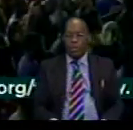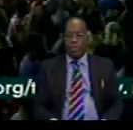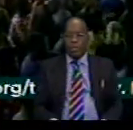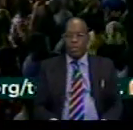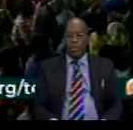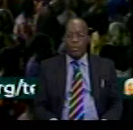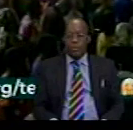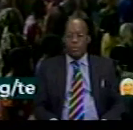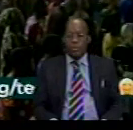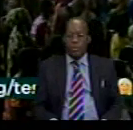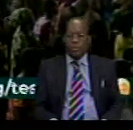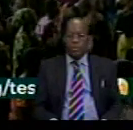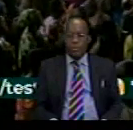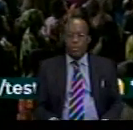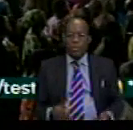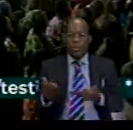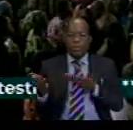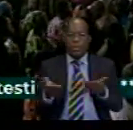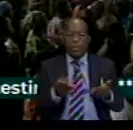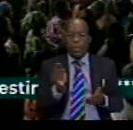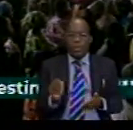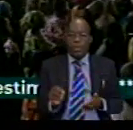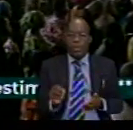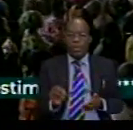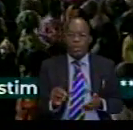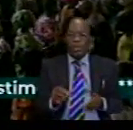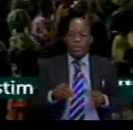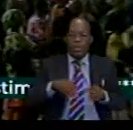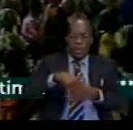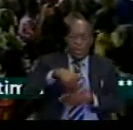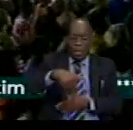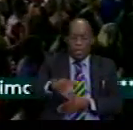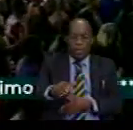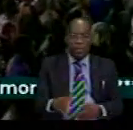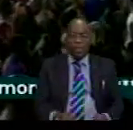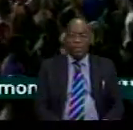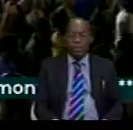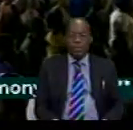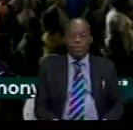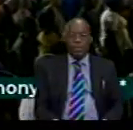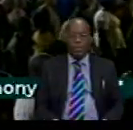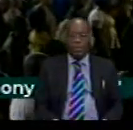Yeah, bring them out. Bring them out. Let them come here front.